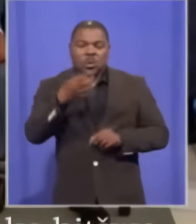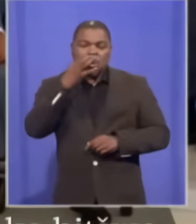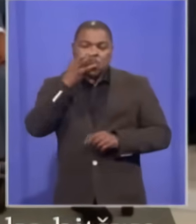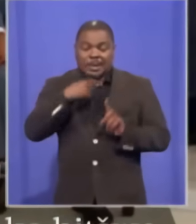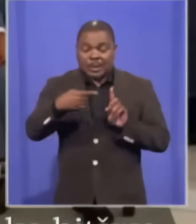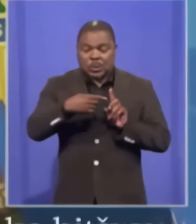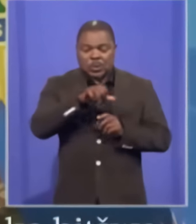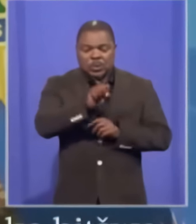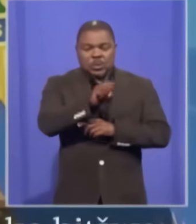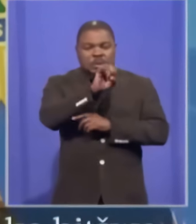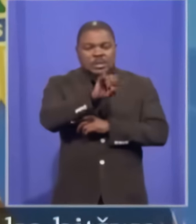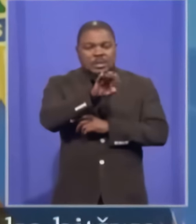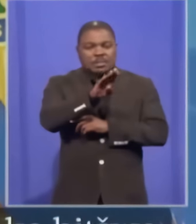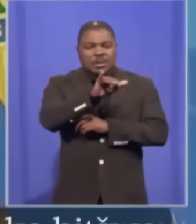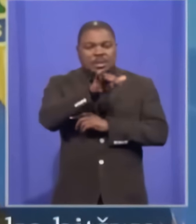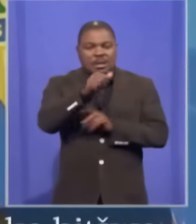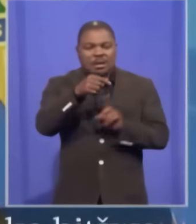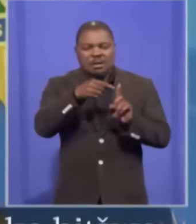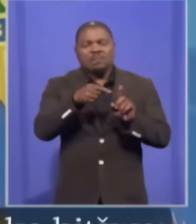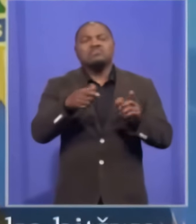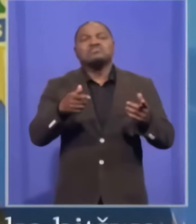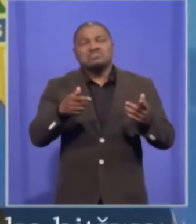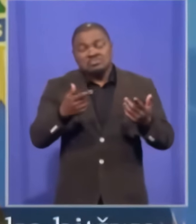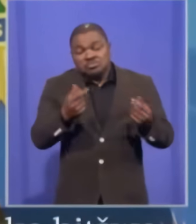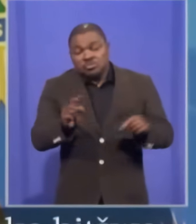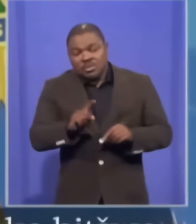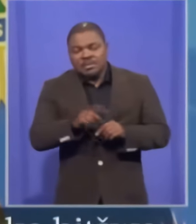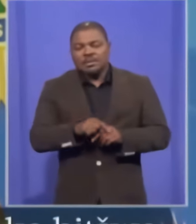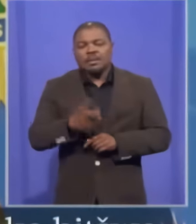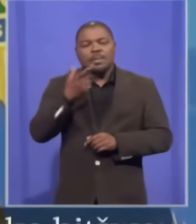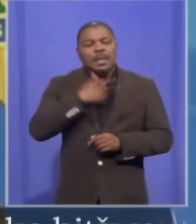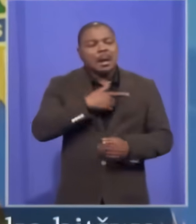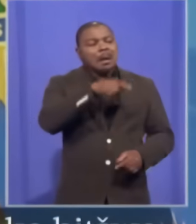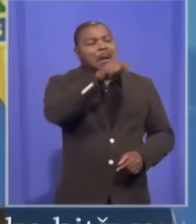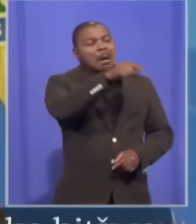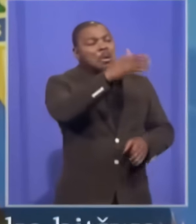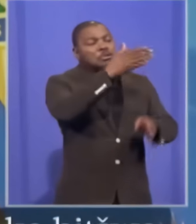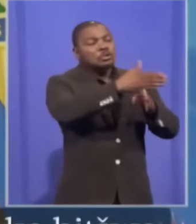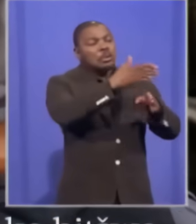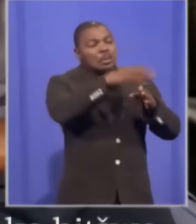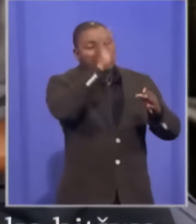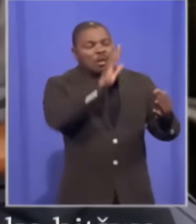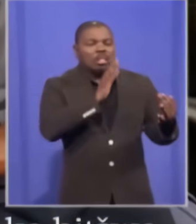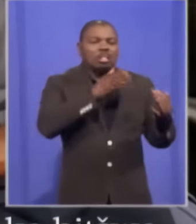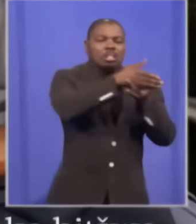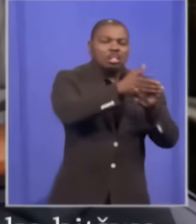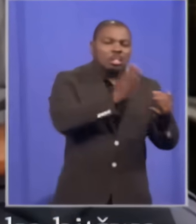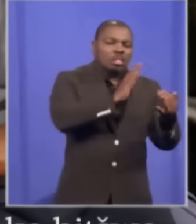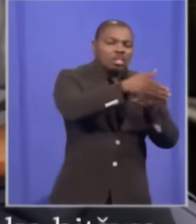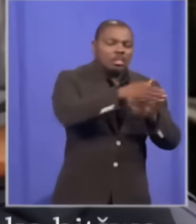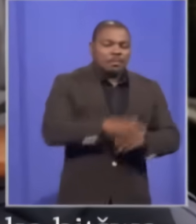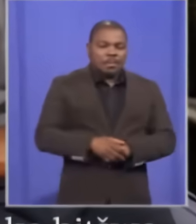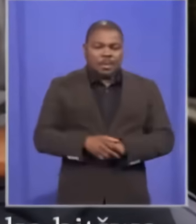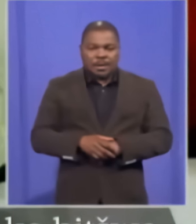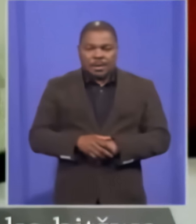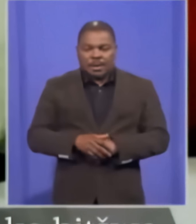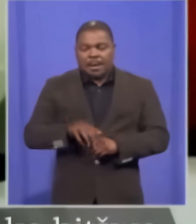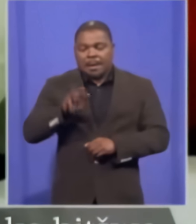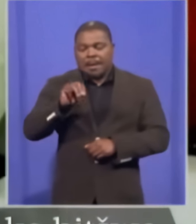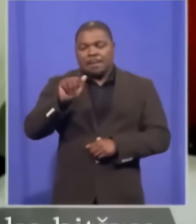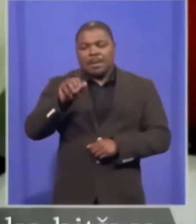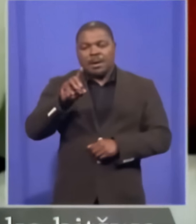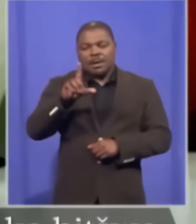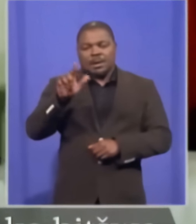latofatšago Sibiya go seo se ka hlalošwago bjalo ka go šunya nko mererong ya maphodisa. Komishene ya